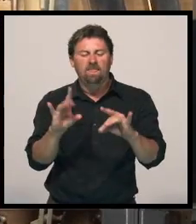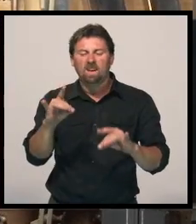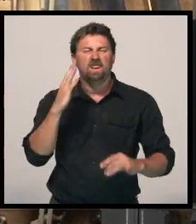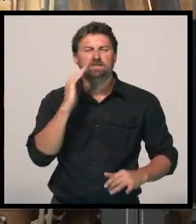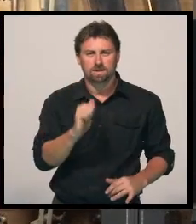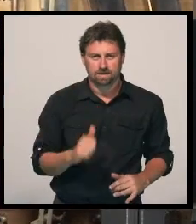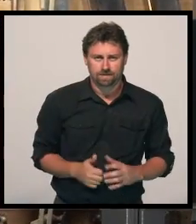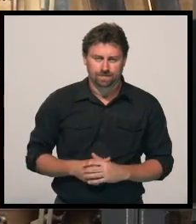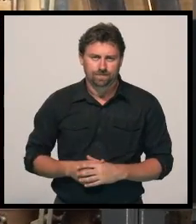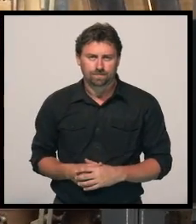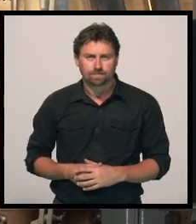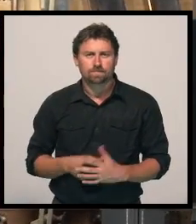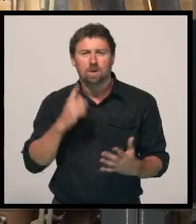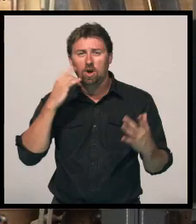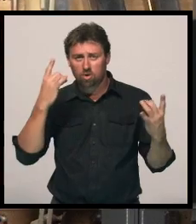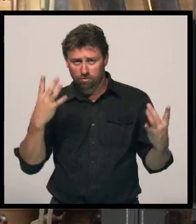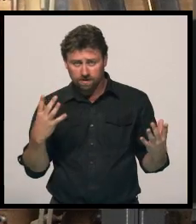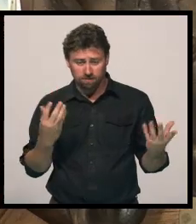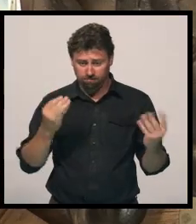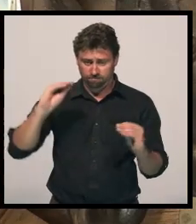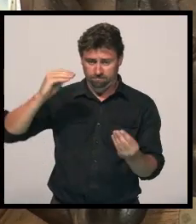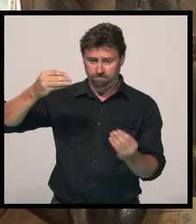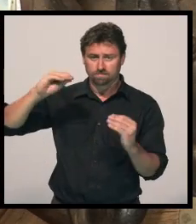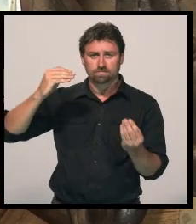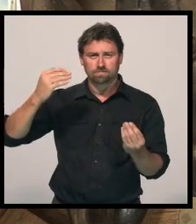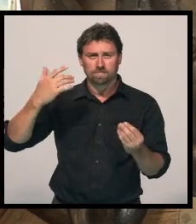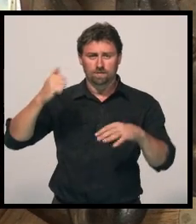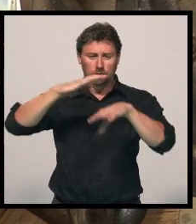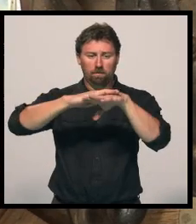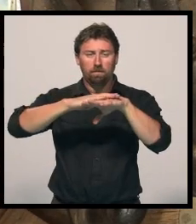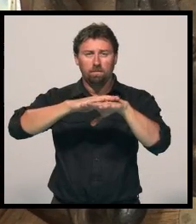So when it's all unwrapped, that's what you'll have. A top,